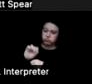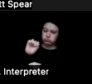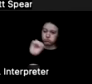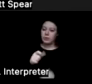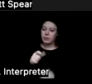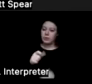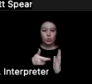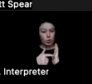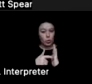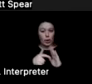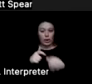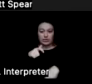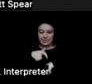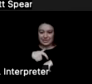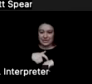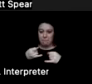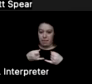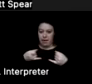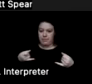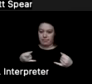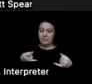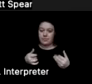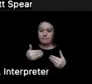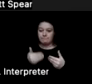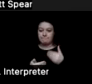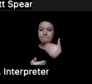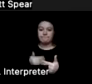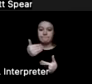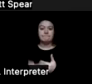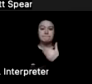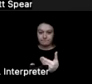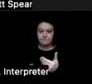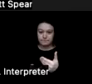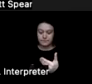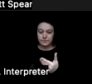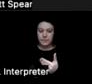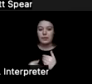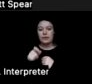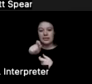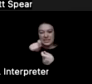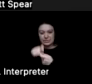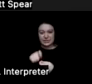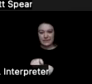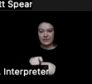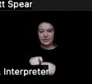timeline associated with the goals, and very discrete actions that must be